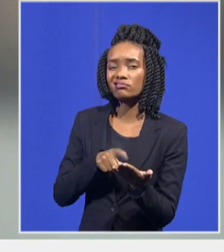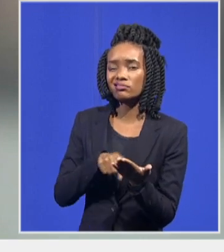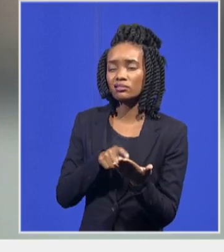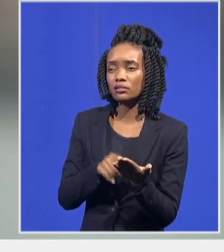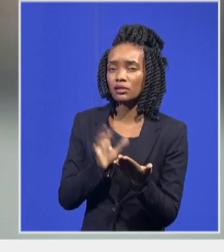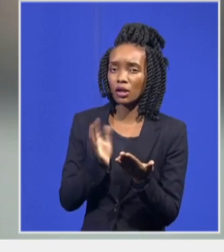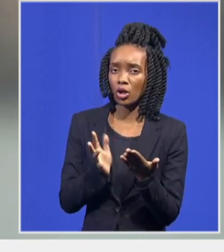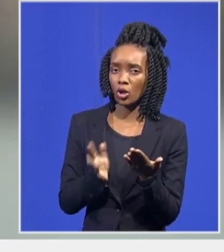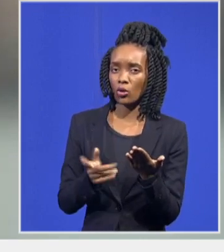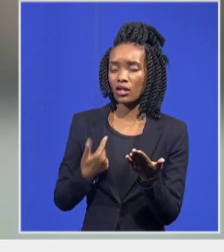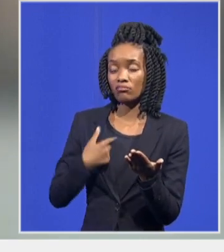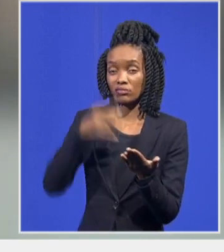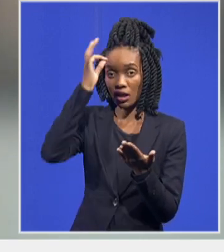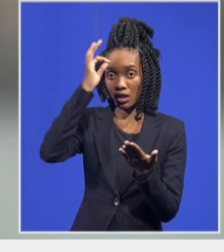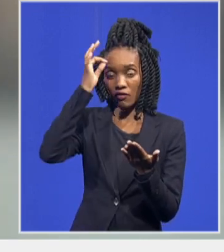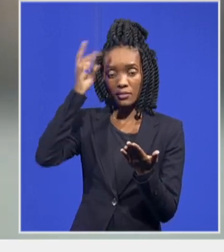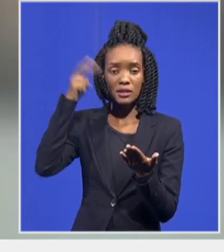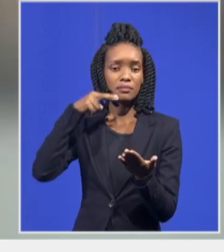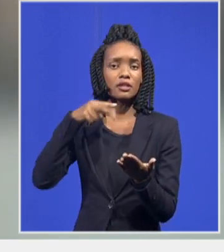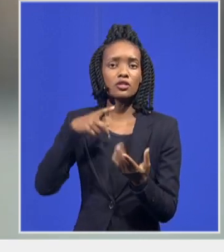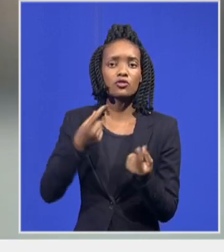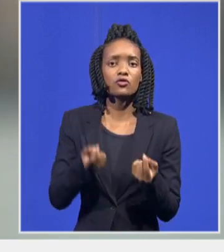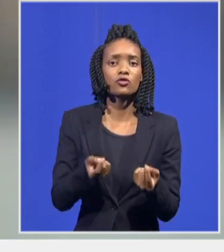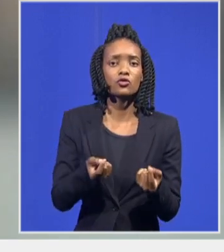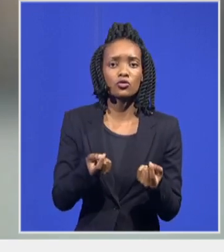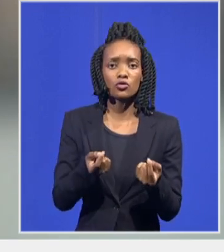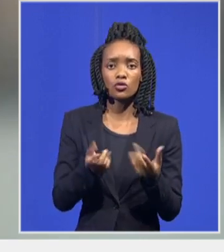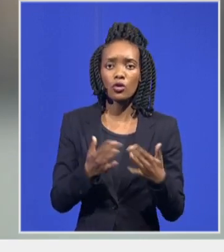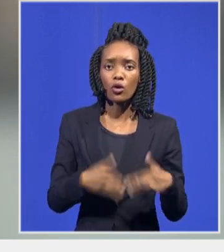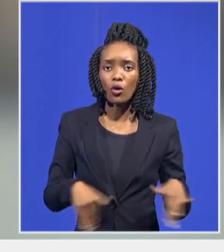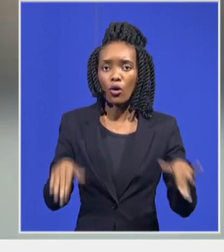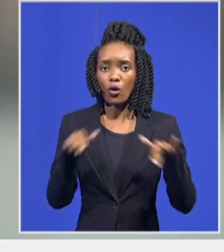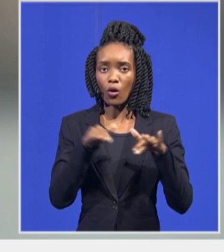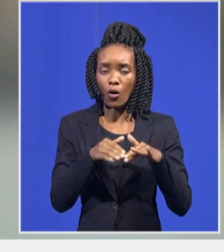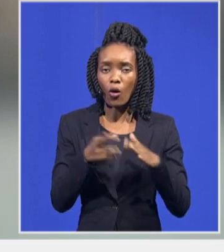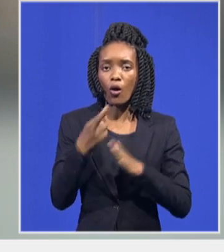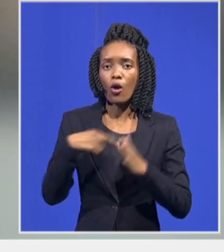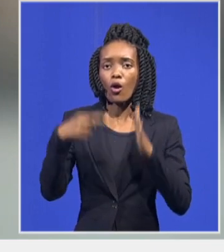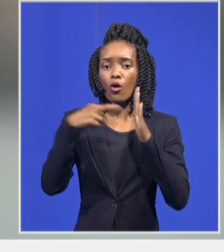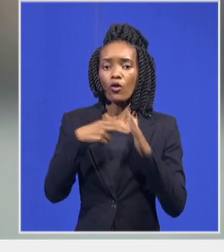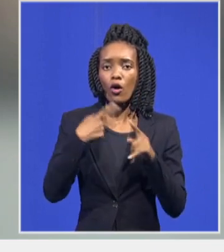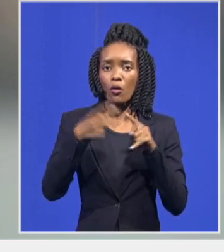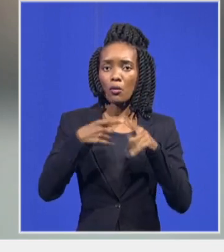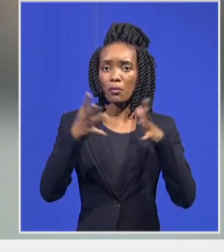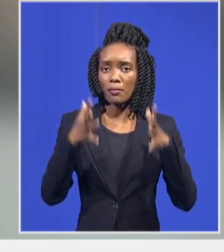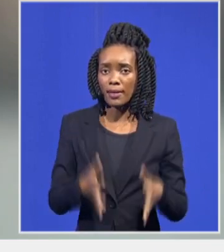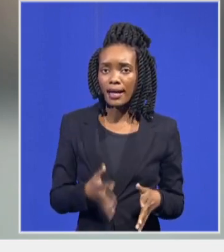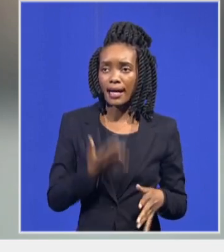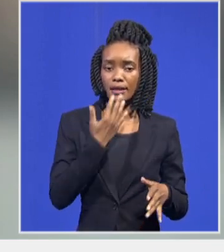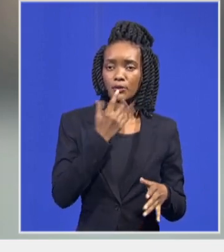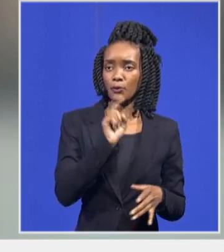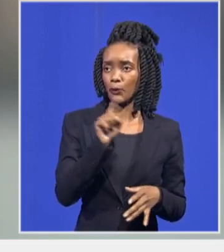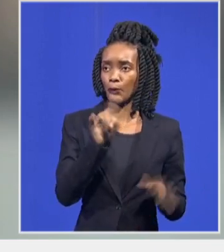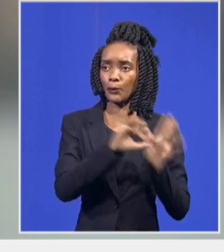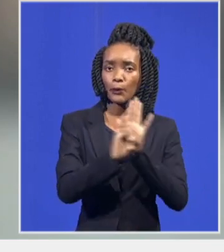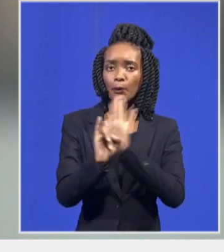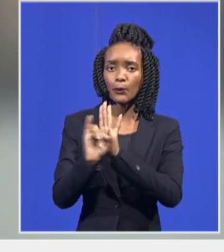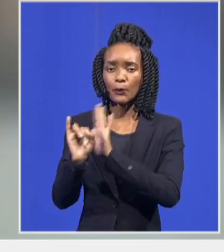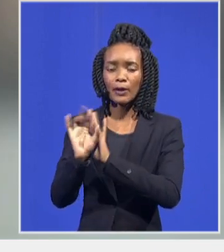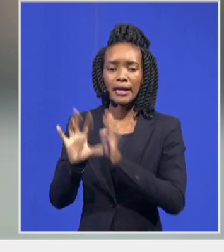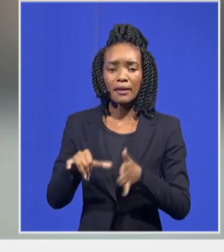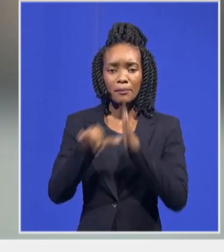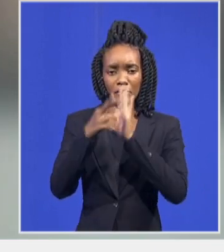government's perspective, is map out all the different role players that have important roles to play. And that's